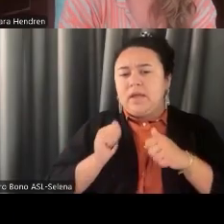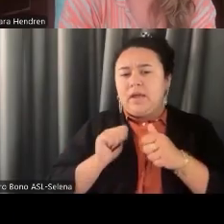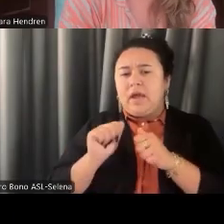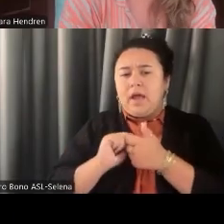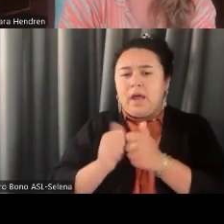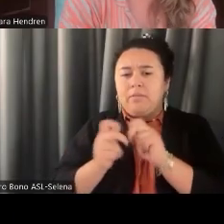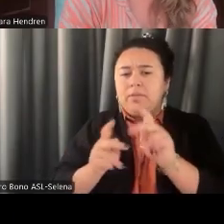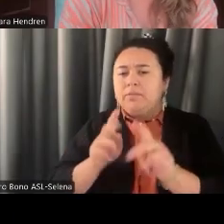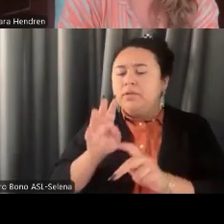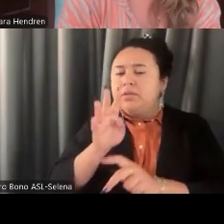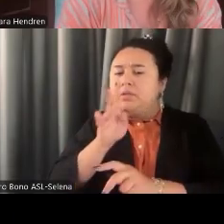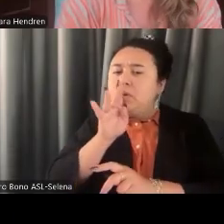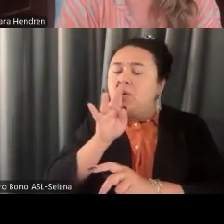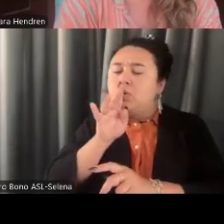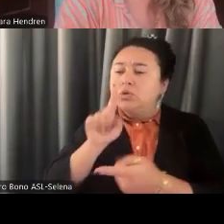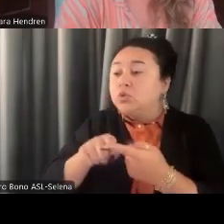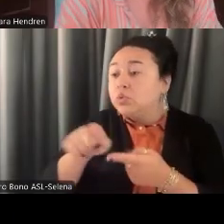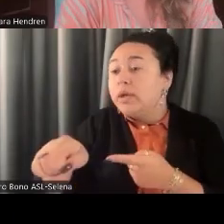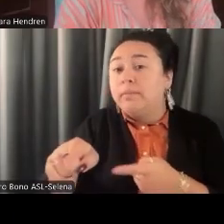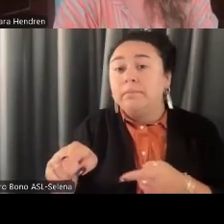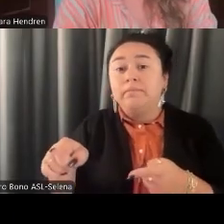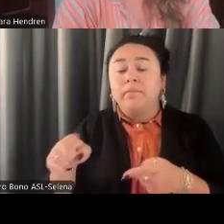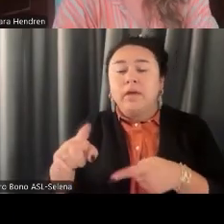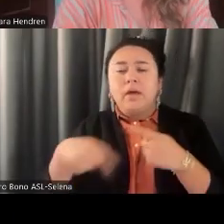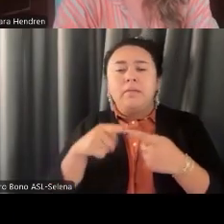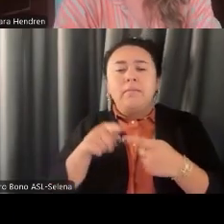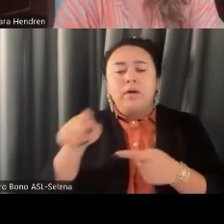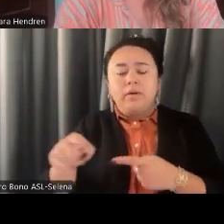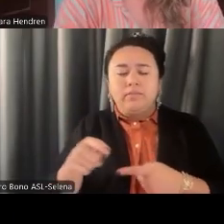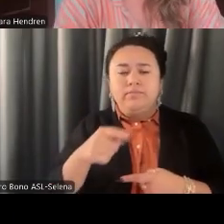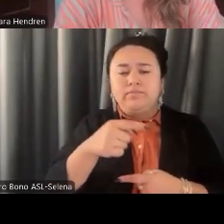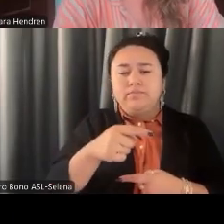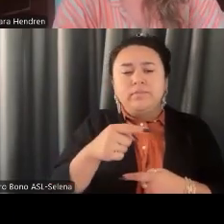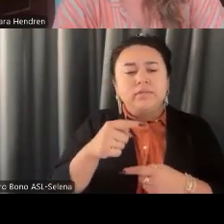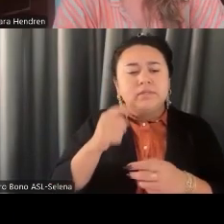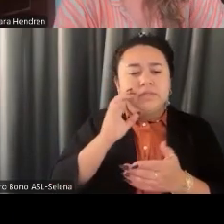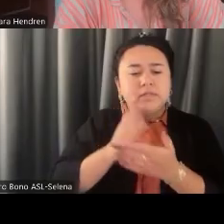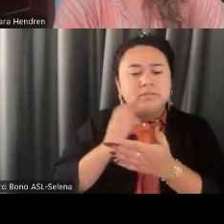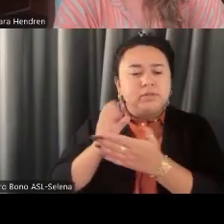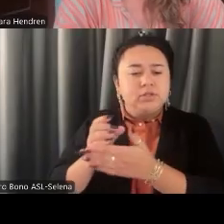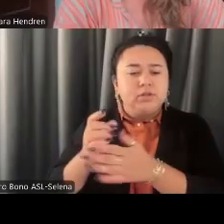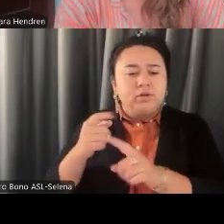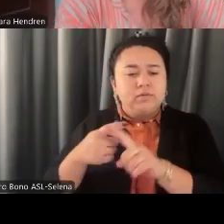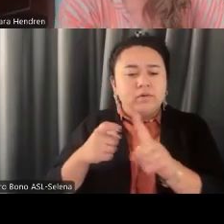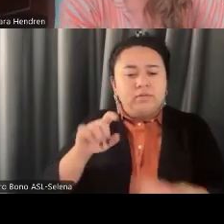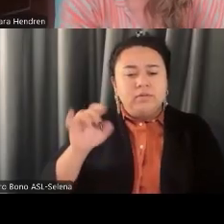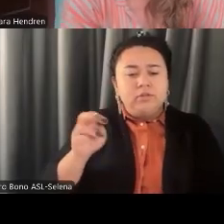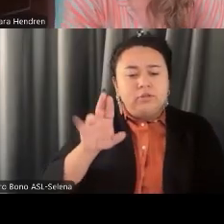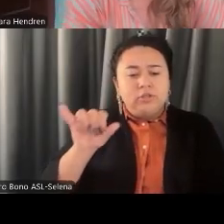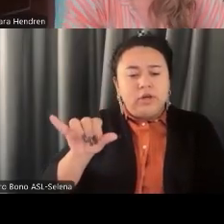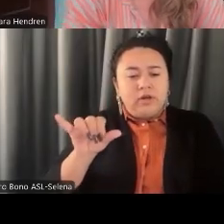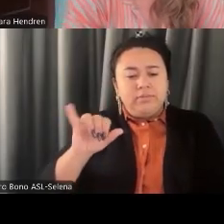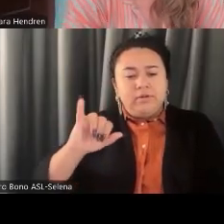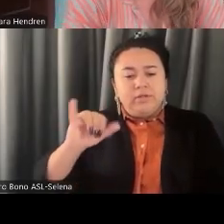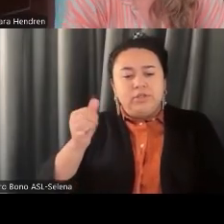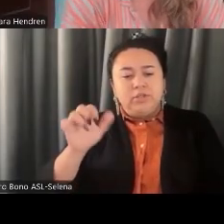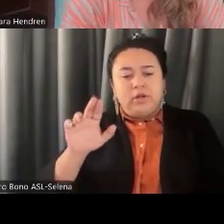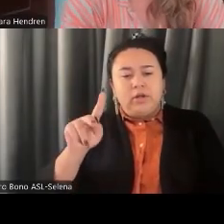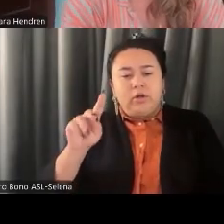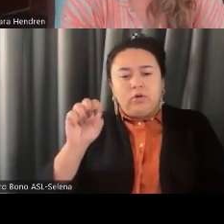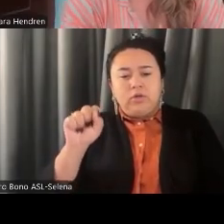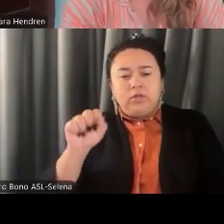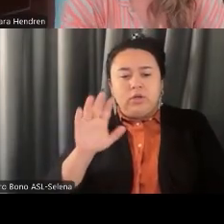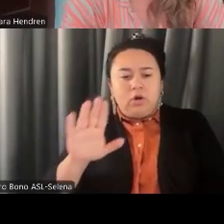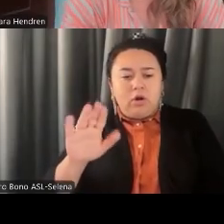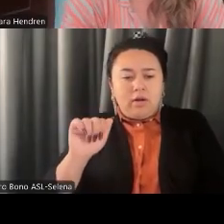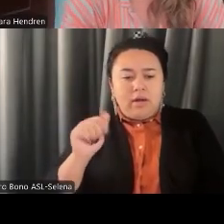and at him and so on. So this is an image of Natalie Jeremijenko's, couple of images here from her Ag Bags project. So this